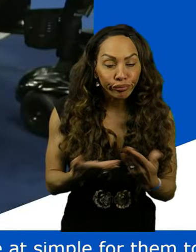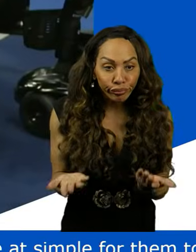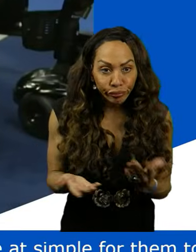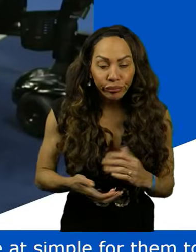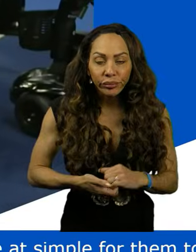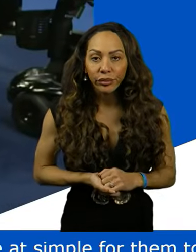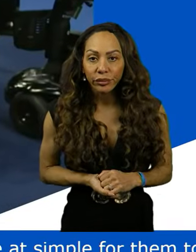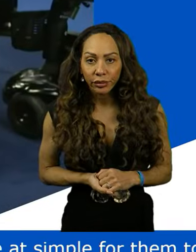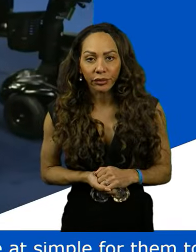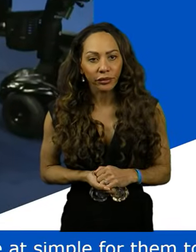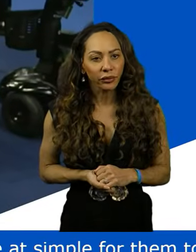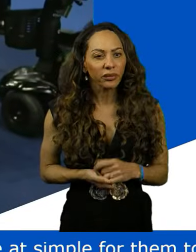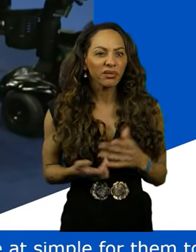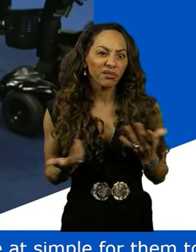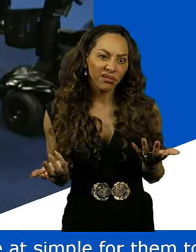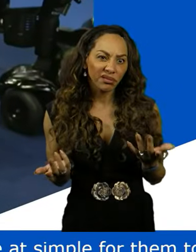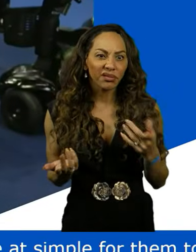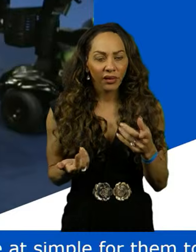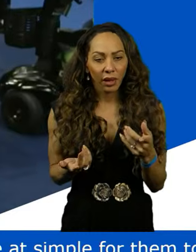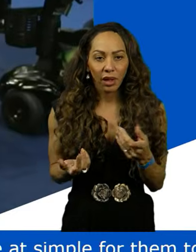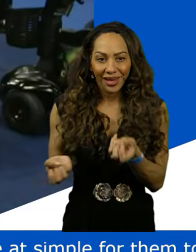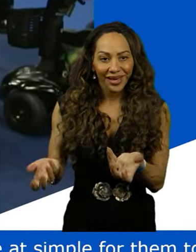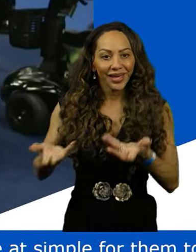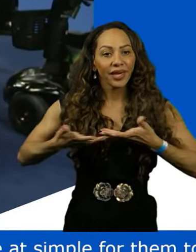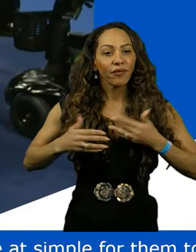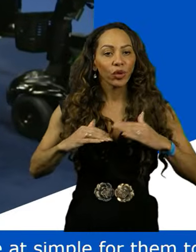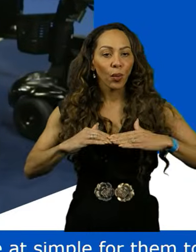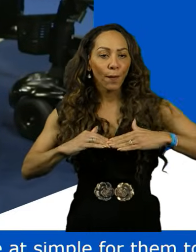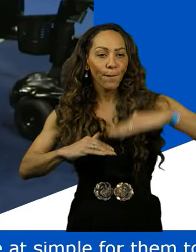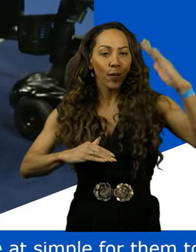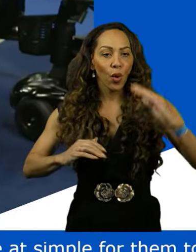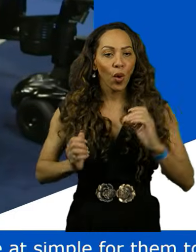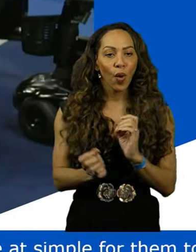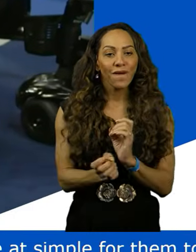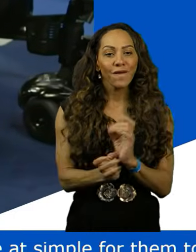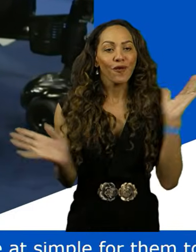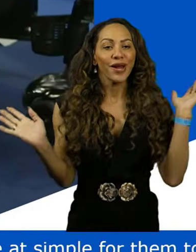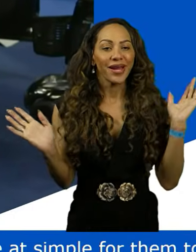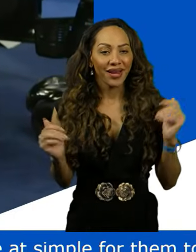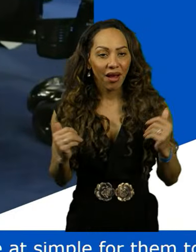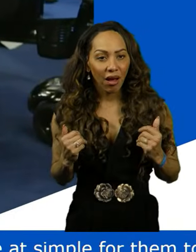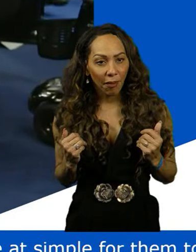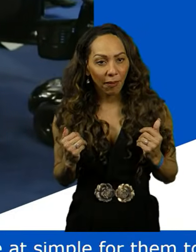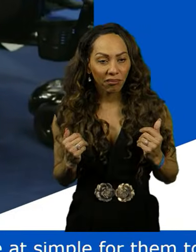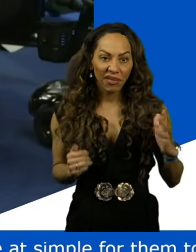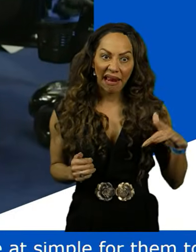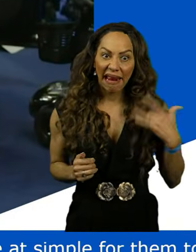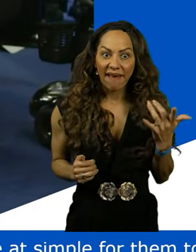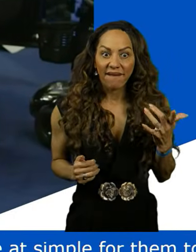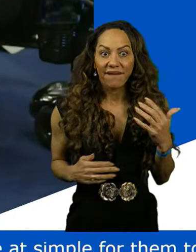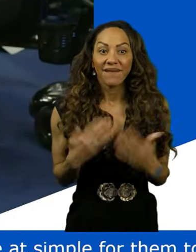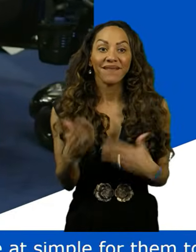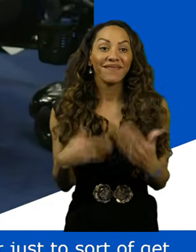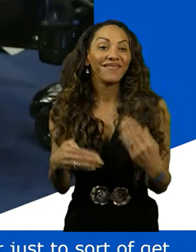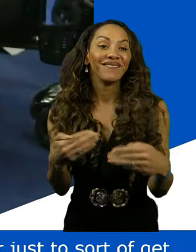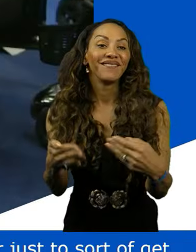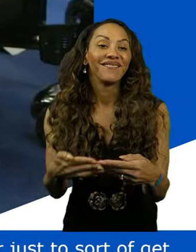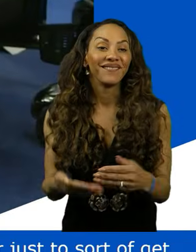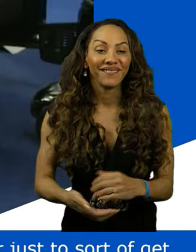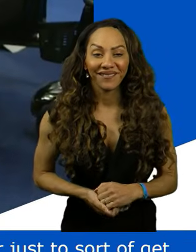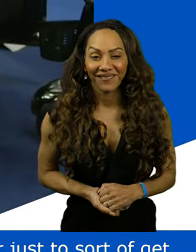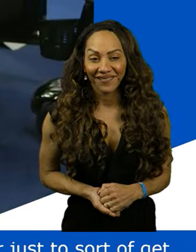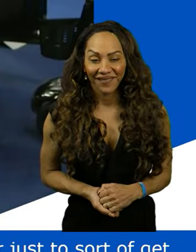just gives people that freedom thereafter, just to sort of get out and about and live their life, really. Brilliant. Thank you so